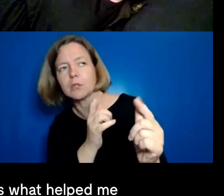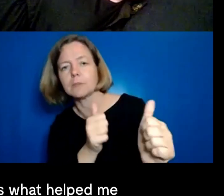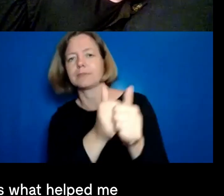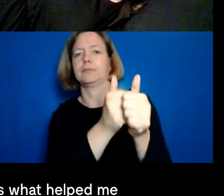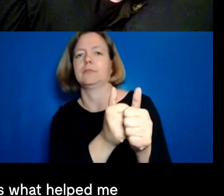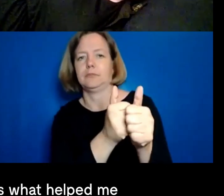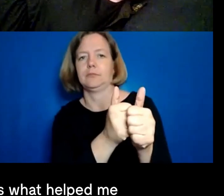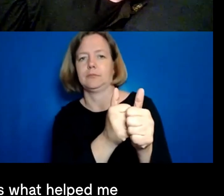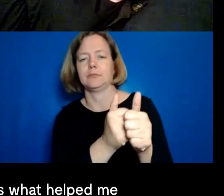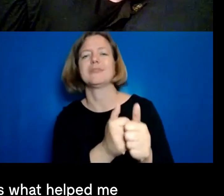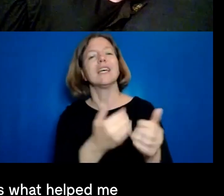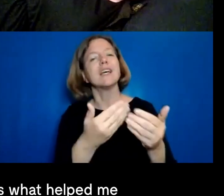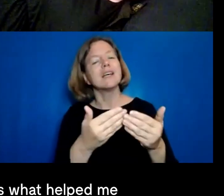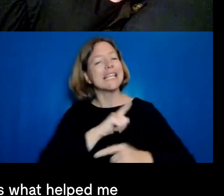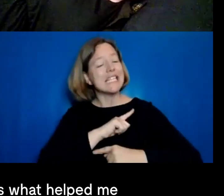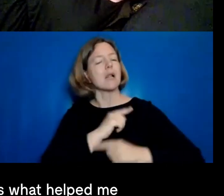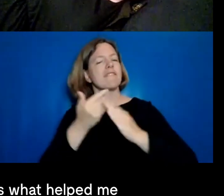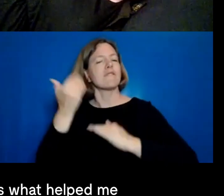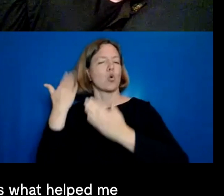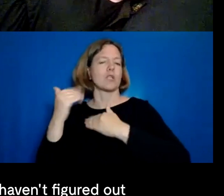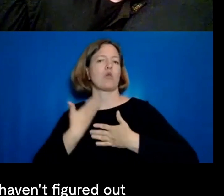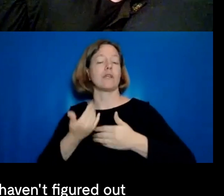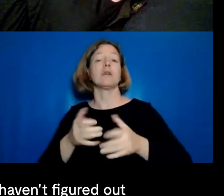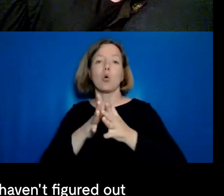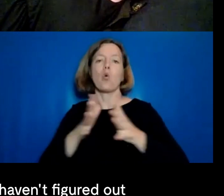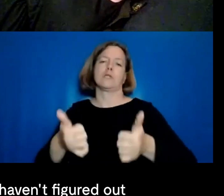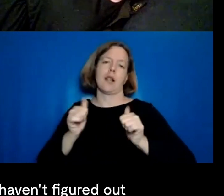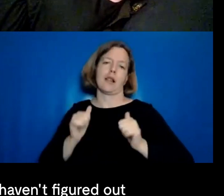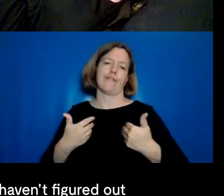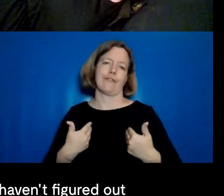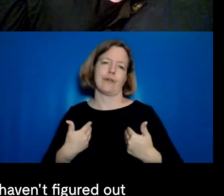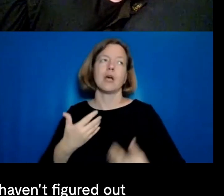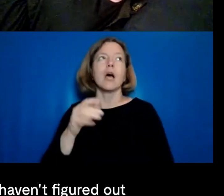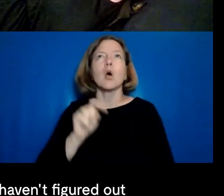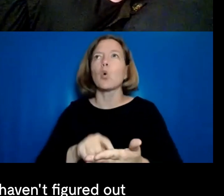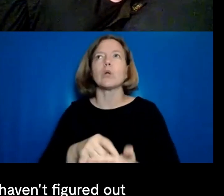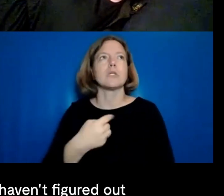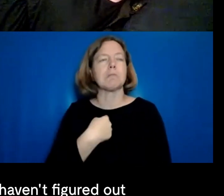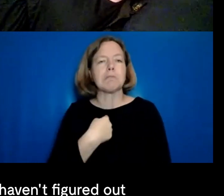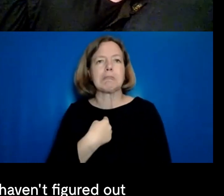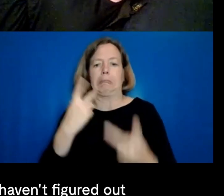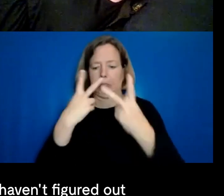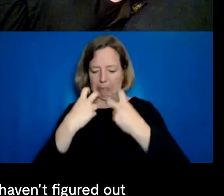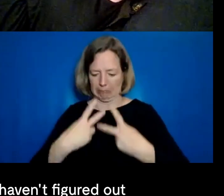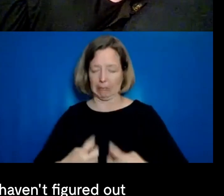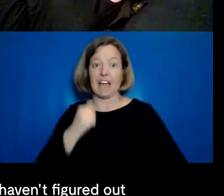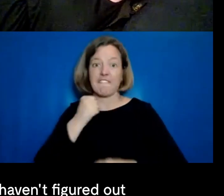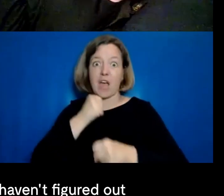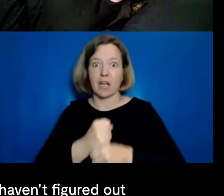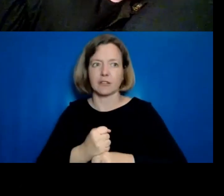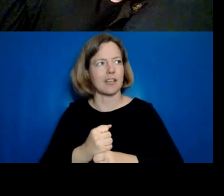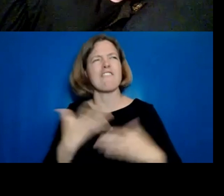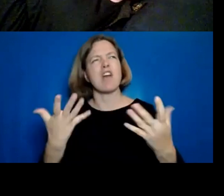me in the past and what still helps me, because I would say I haven't figured out all my access needs